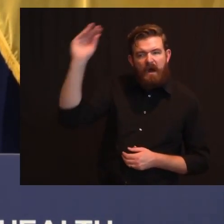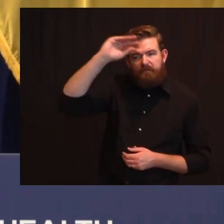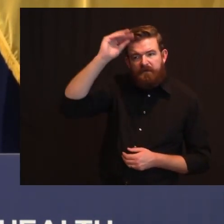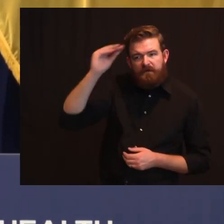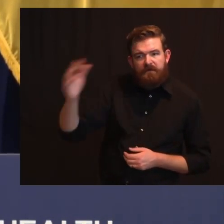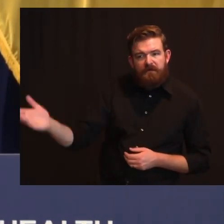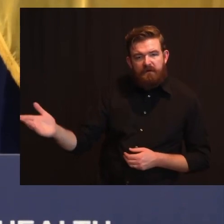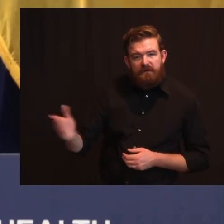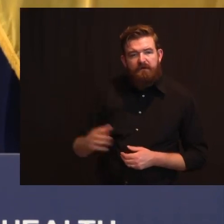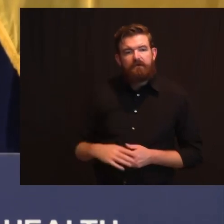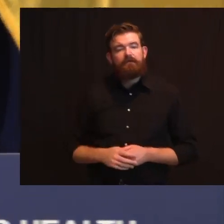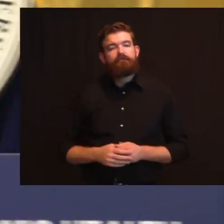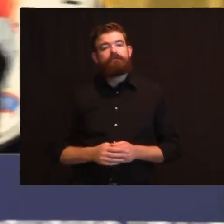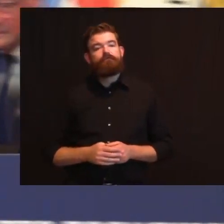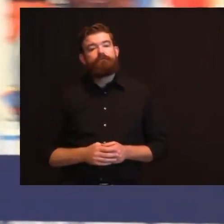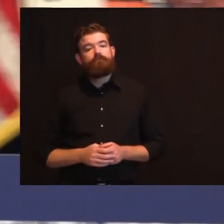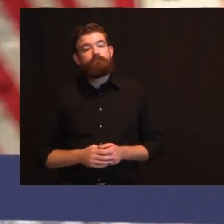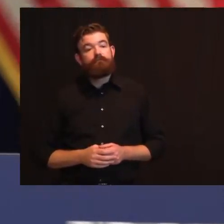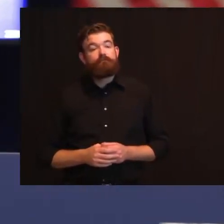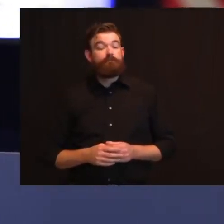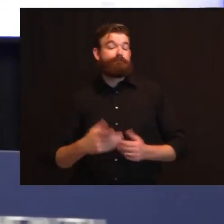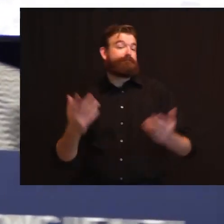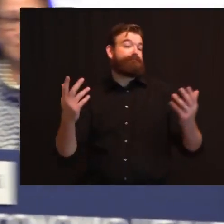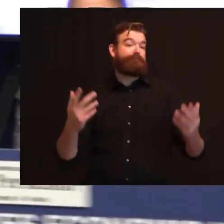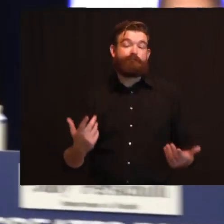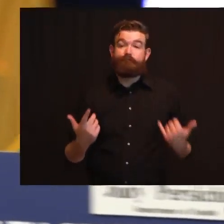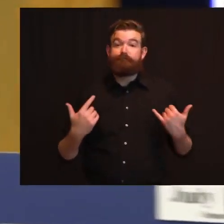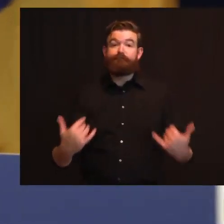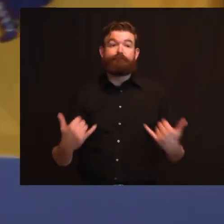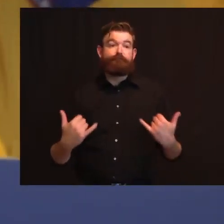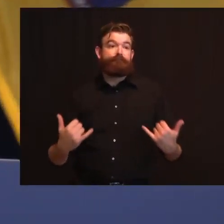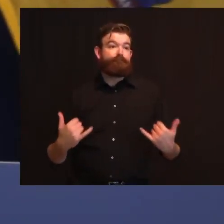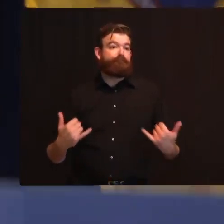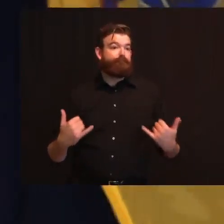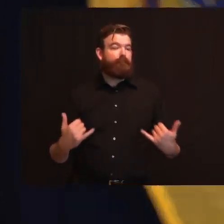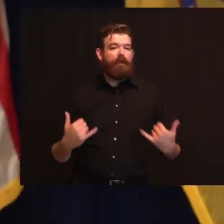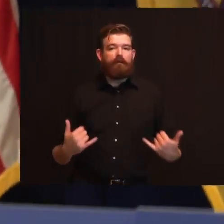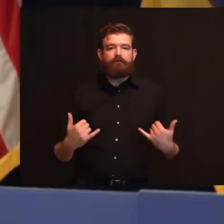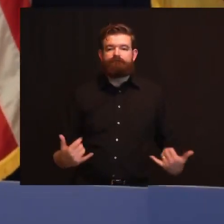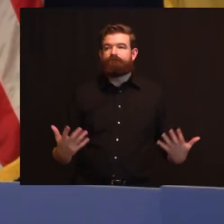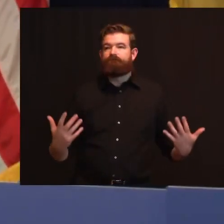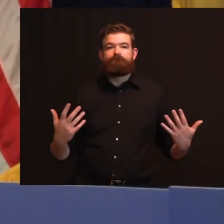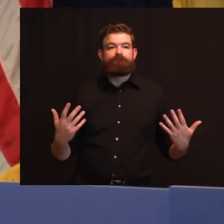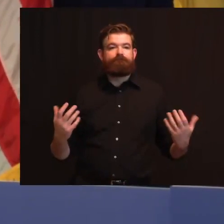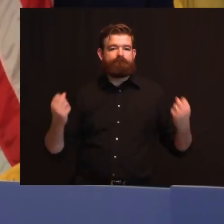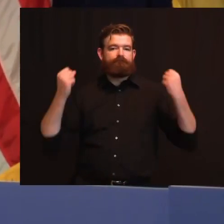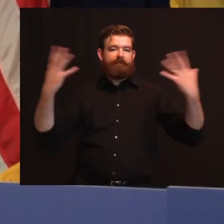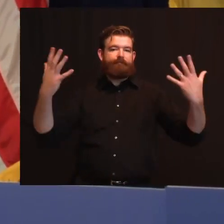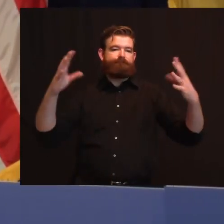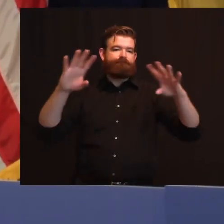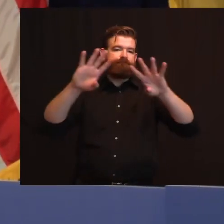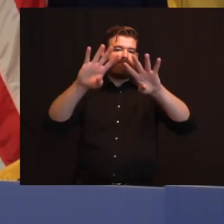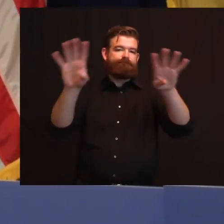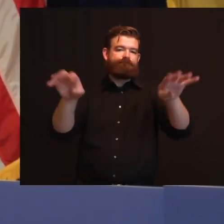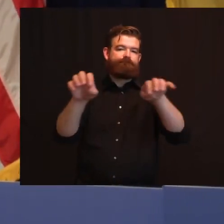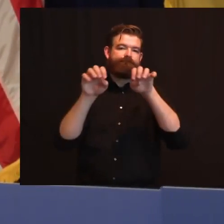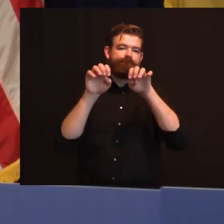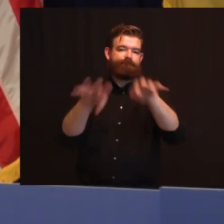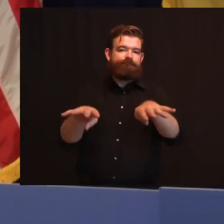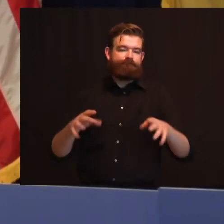No, and there are so many unknowns that it's very hard to make predictions, again, about exactly what's going to happen. But yes, people think that just because the vaccine comes